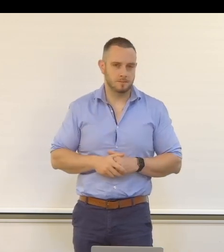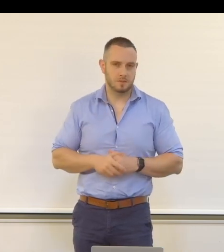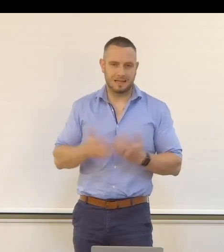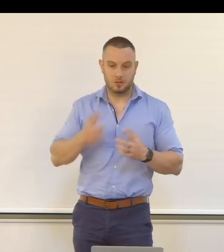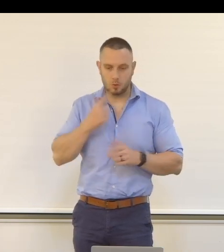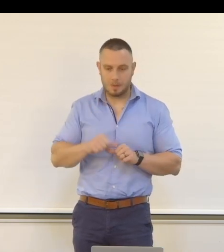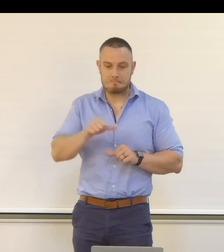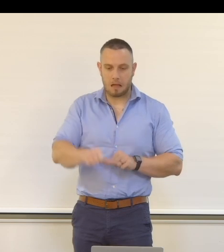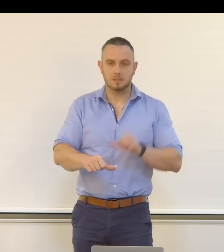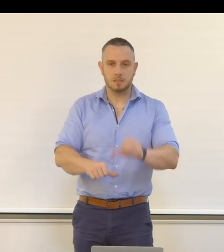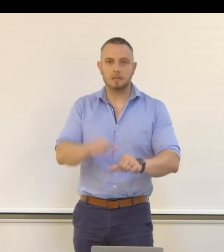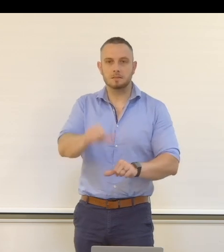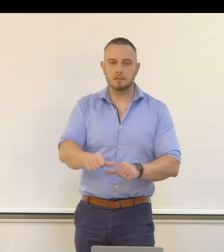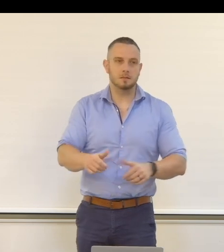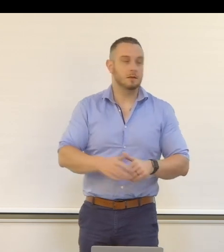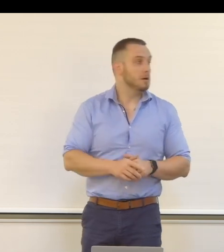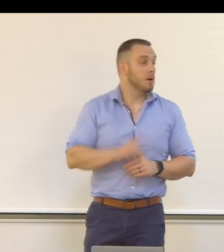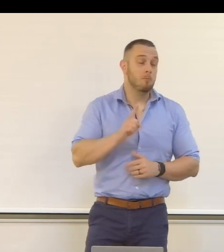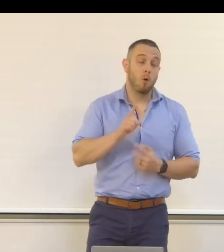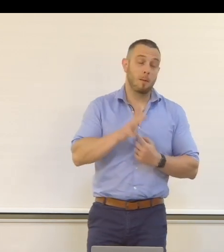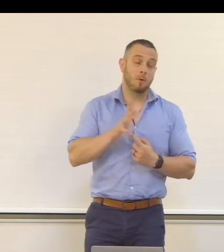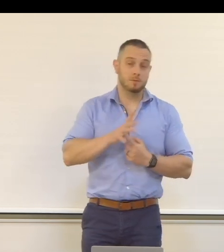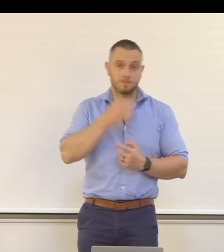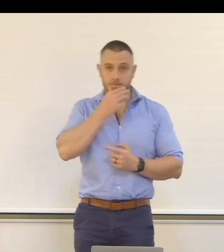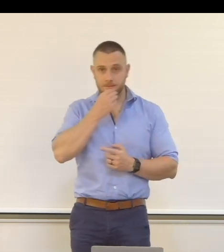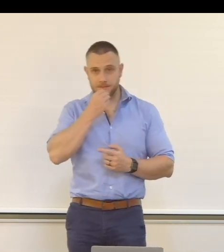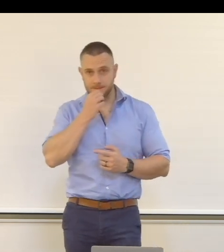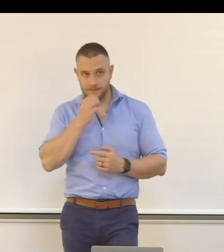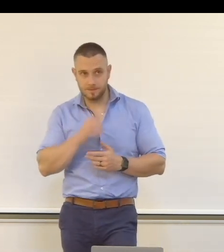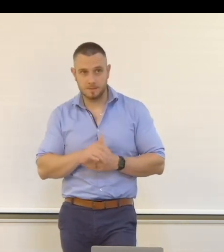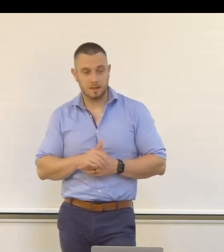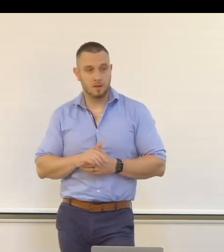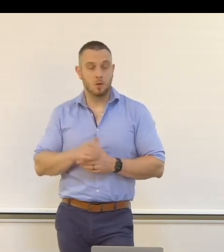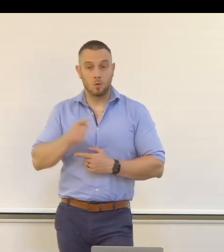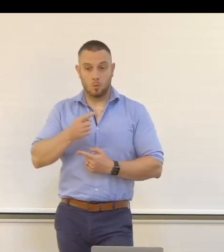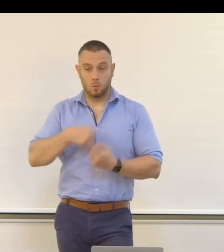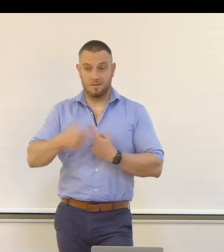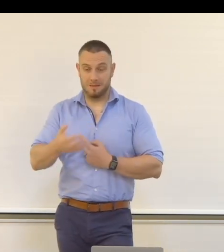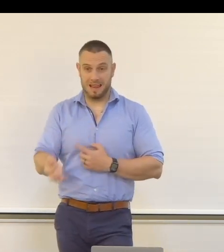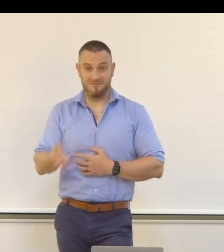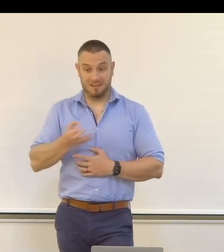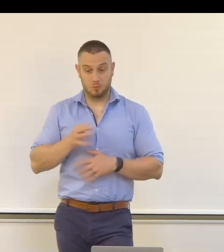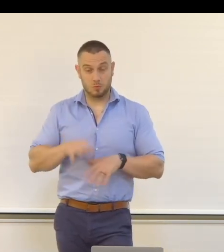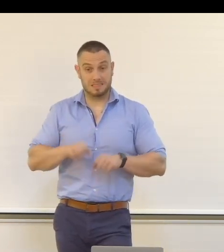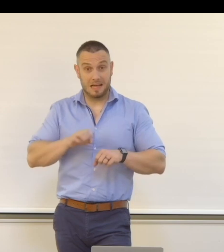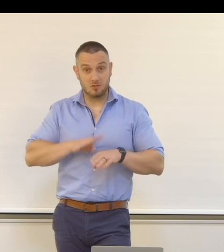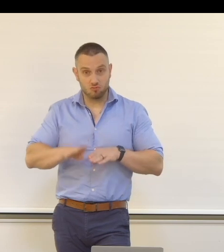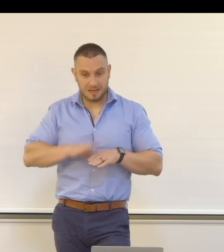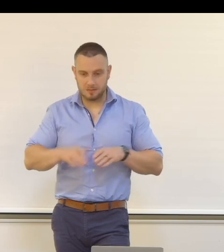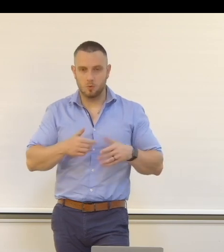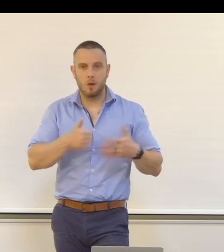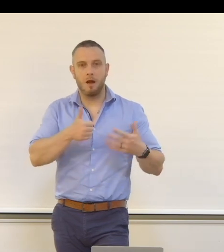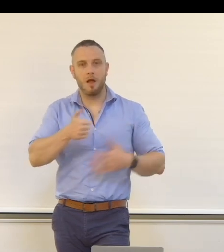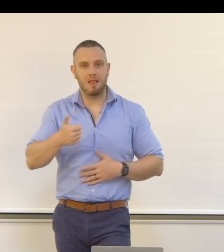step. But important point, we were invited to start the training. We're still 11, and